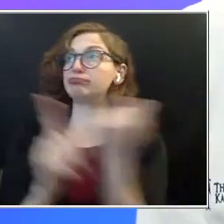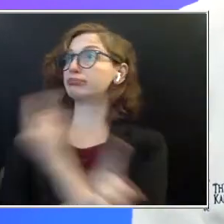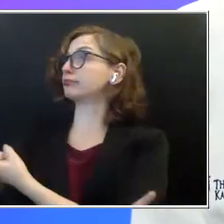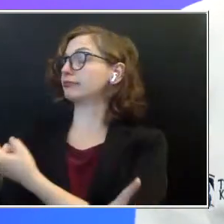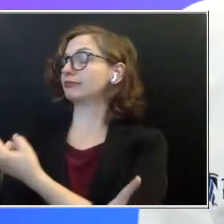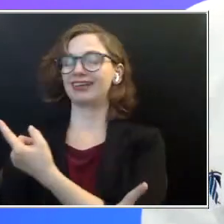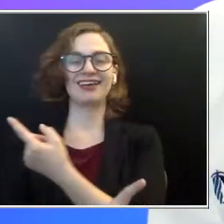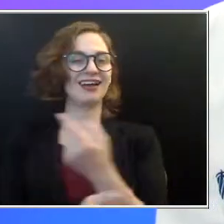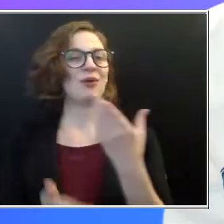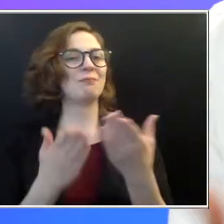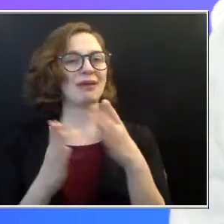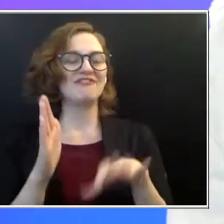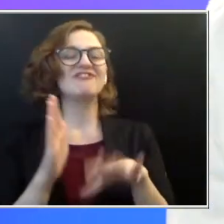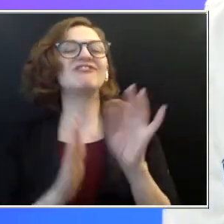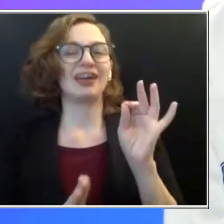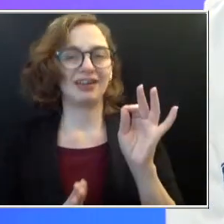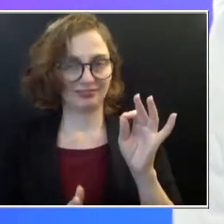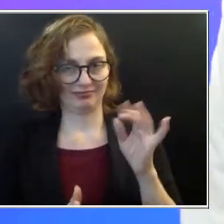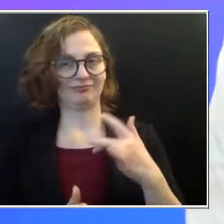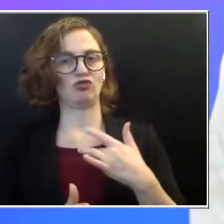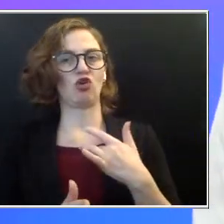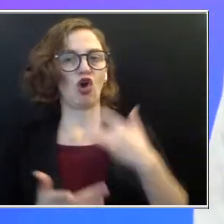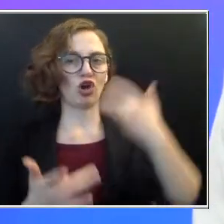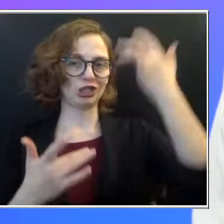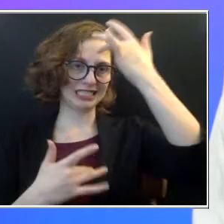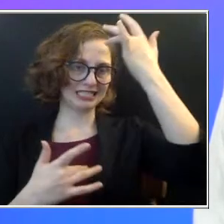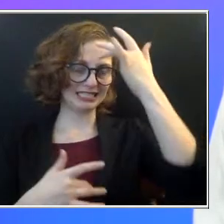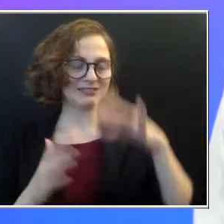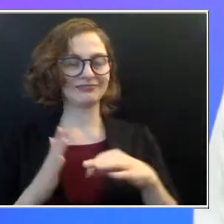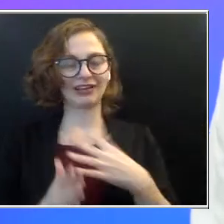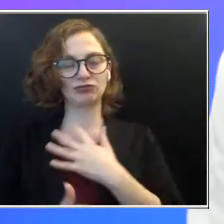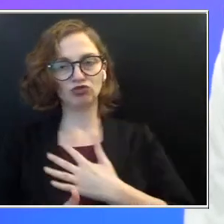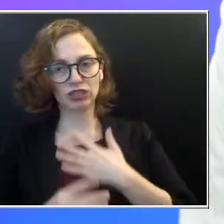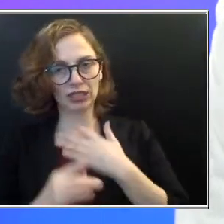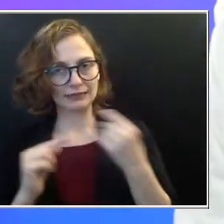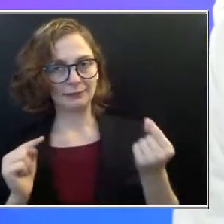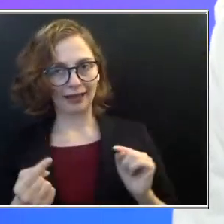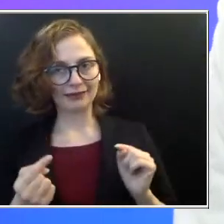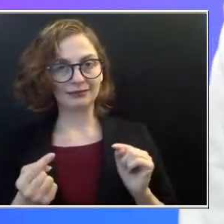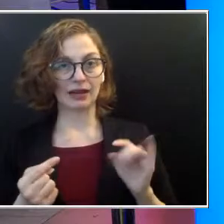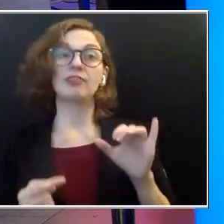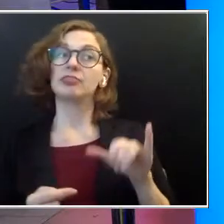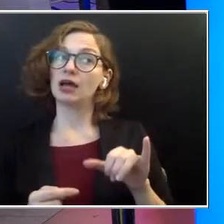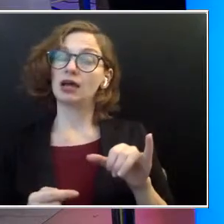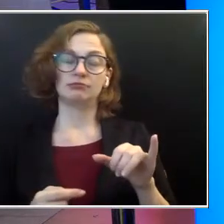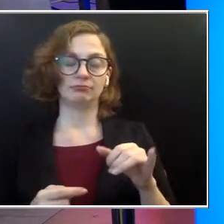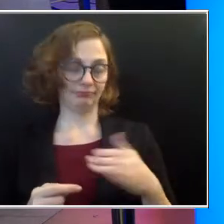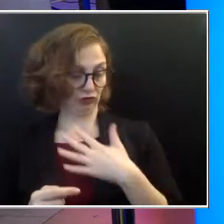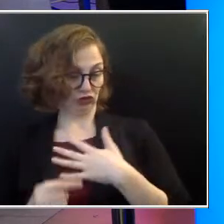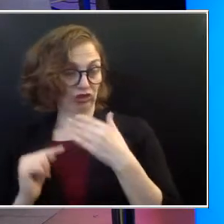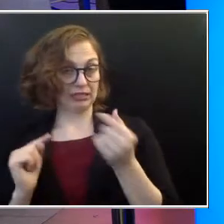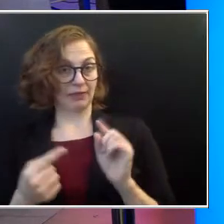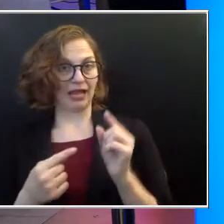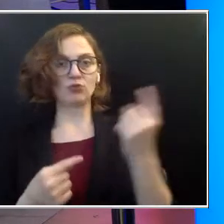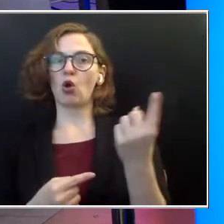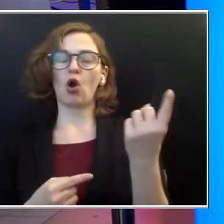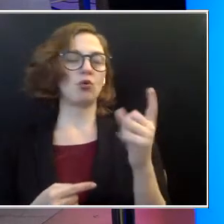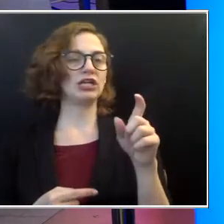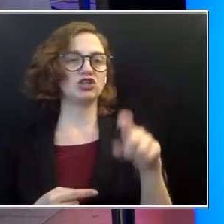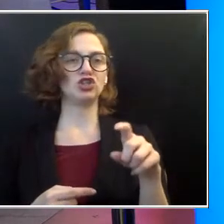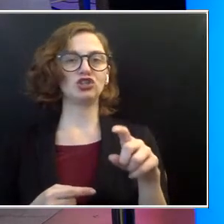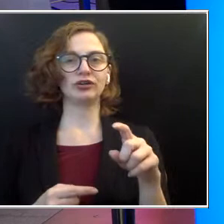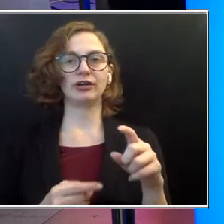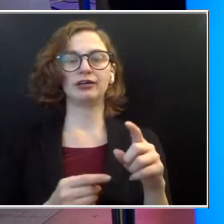chest pain, that sort of thing. And certainly that should always prompt an evaluation by your doctor. I've got one more quick question for